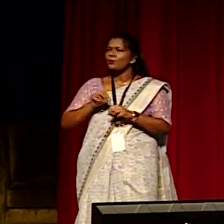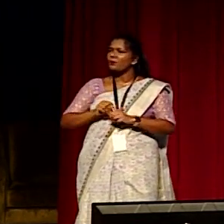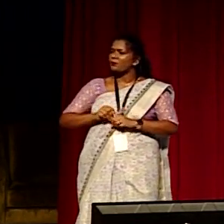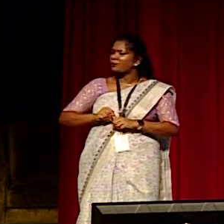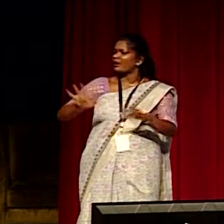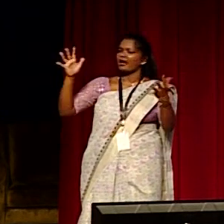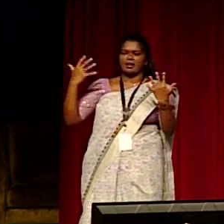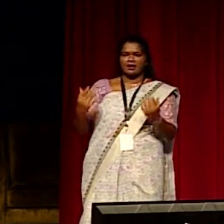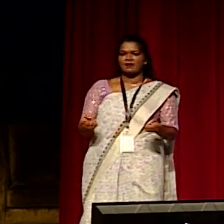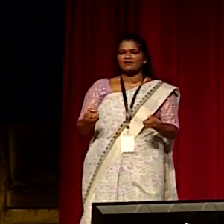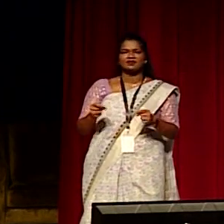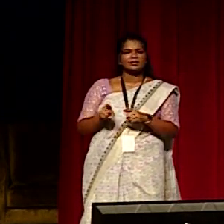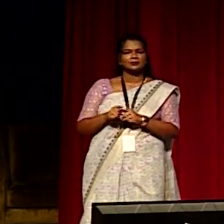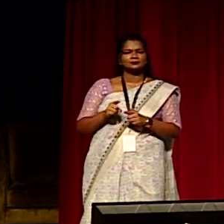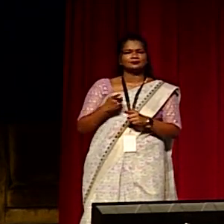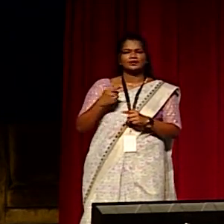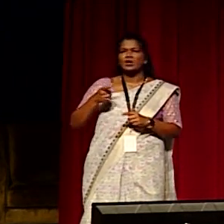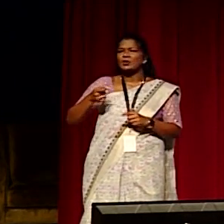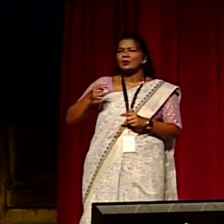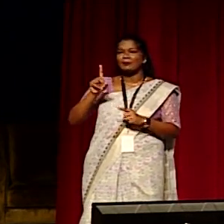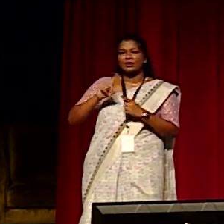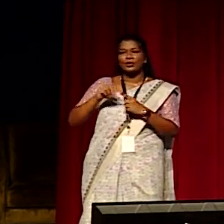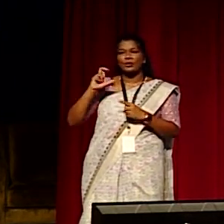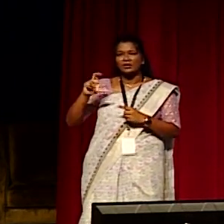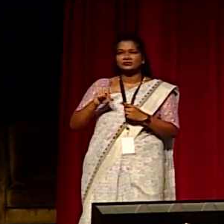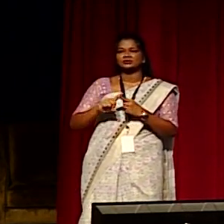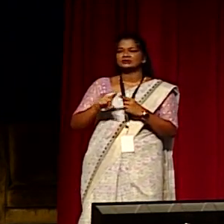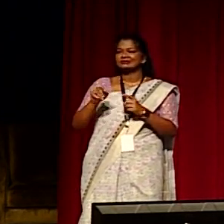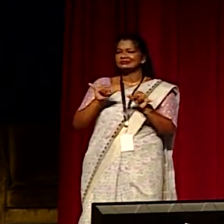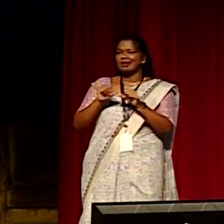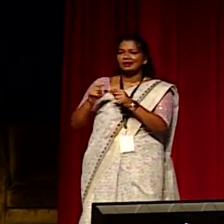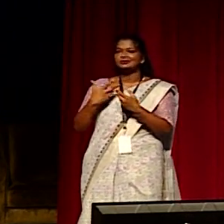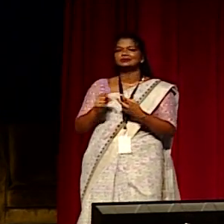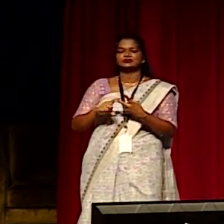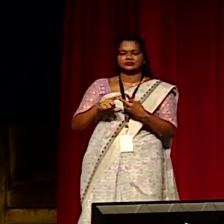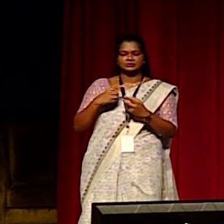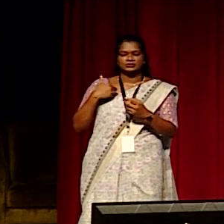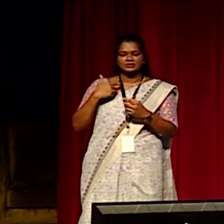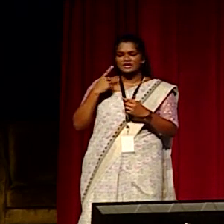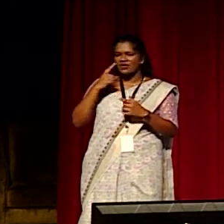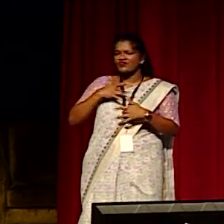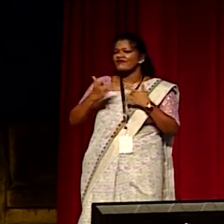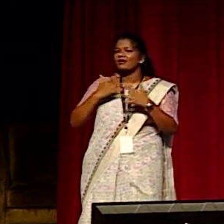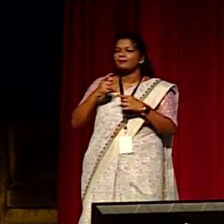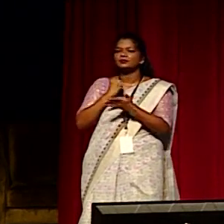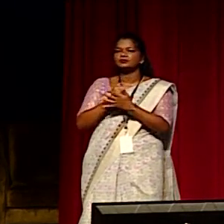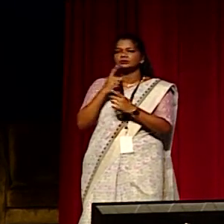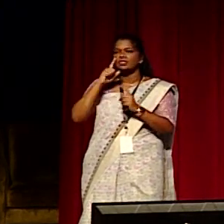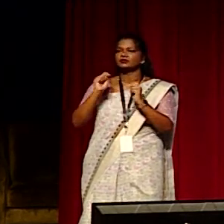in function, complexity, and cost, we zeroed in on the polycentric concept.